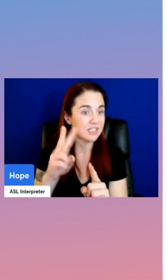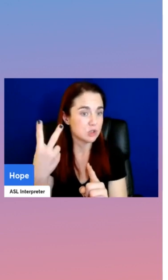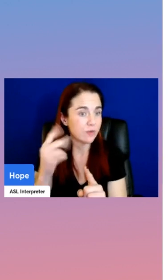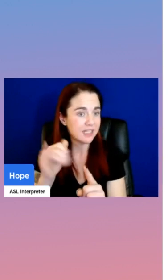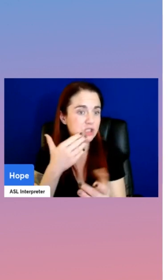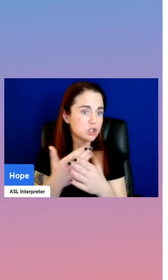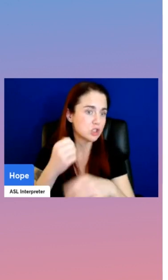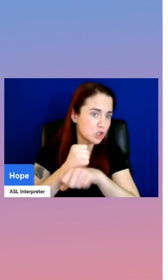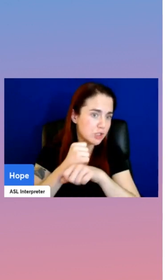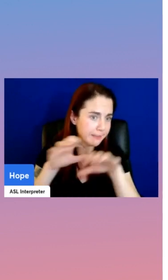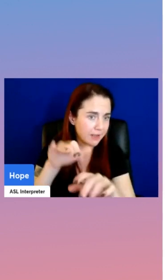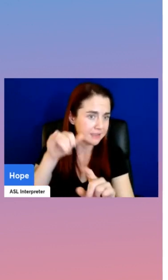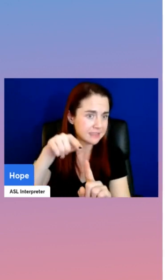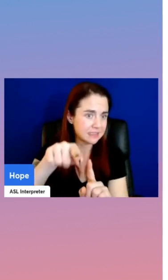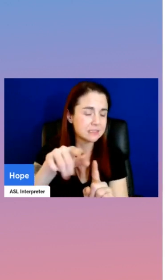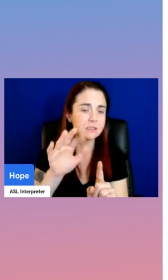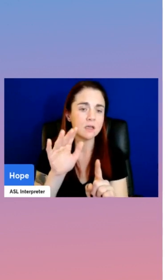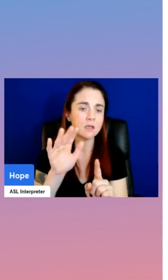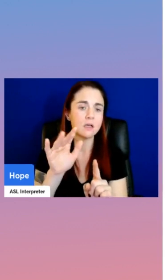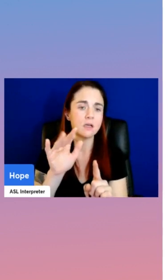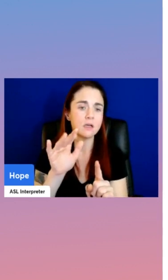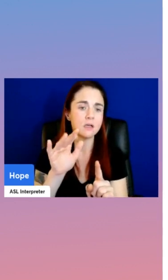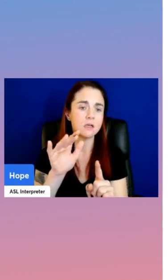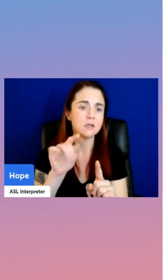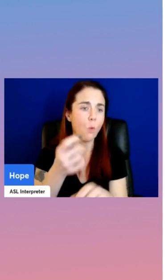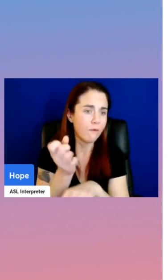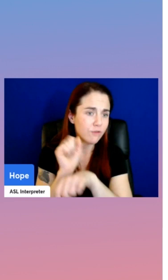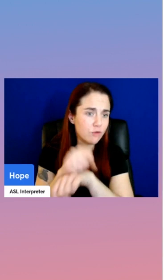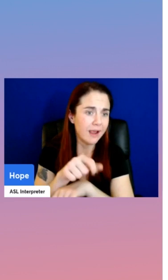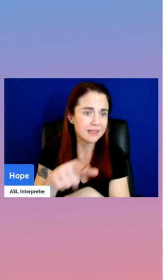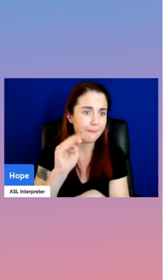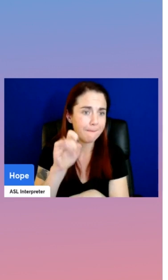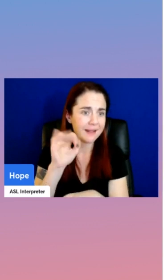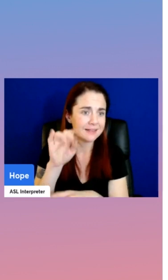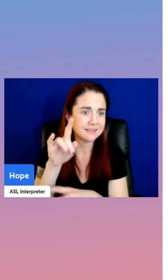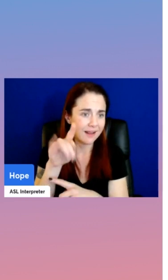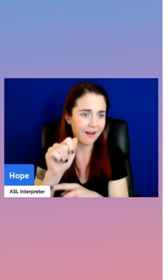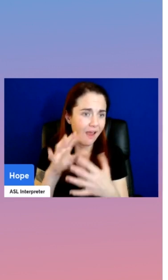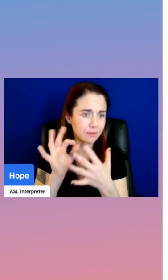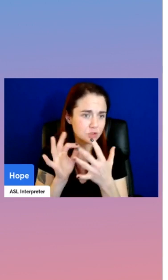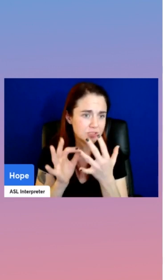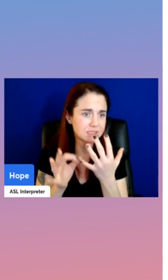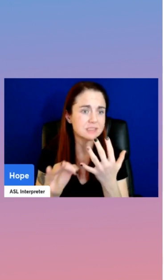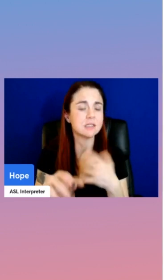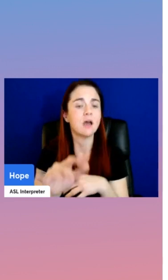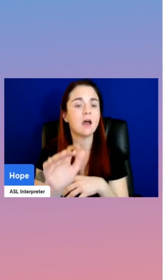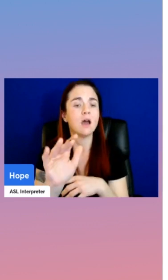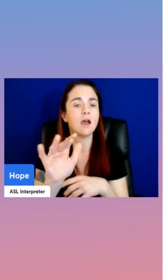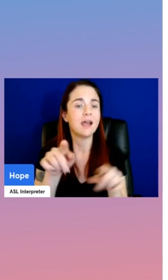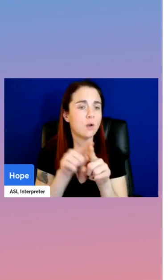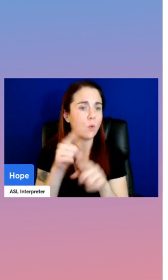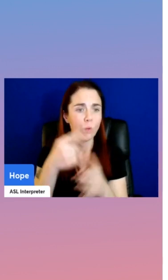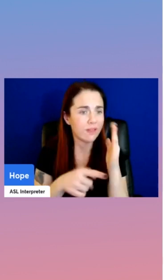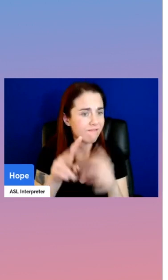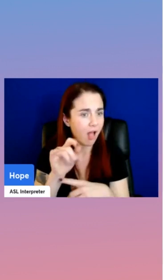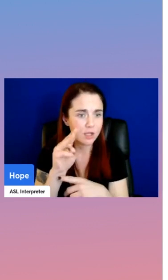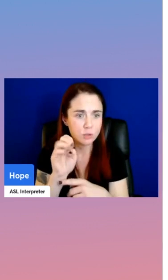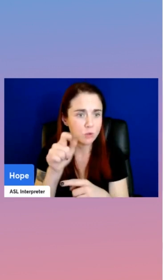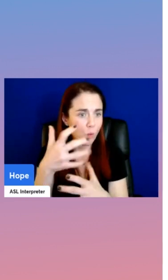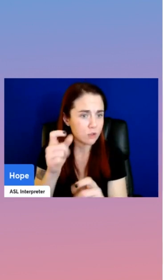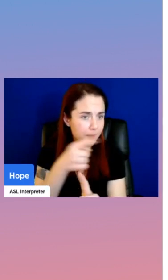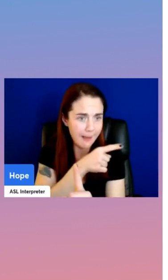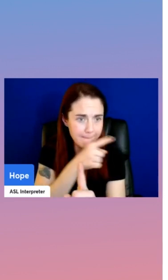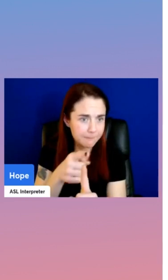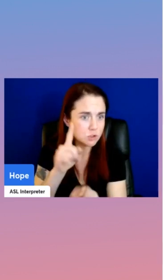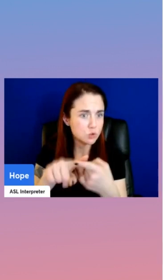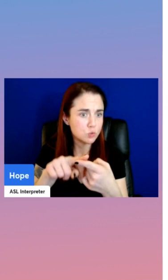practice, to override the metadata options, what are the volumes that you want to map to the instance. And